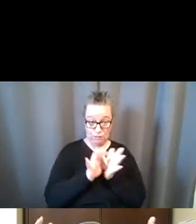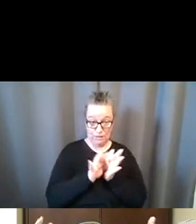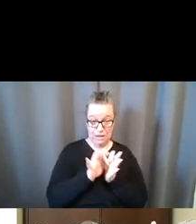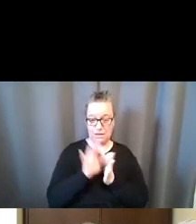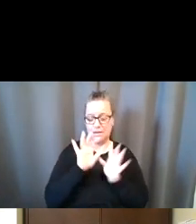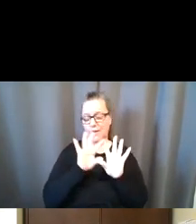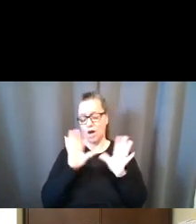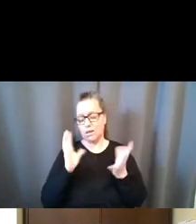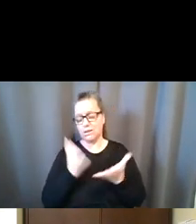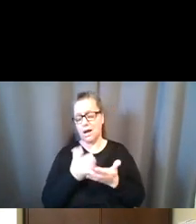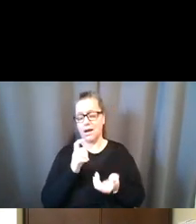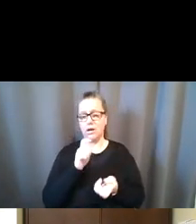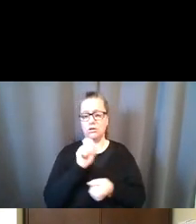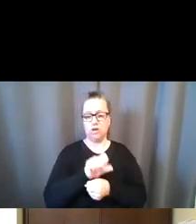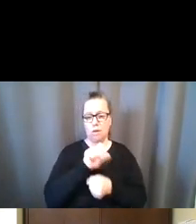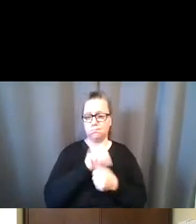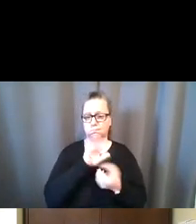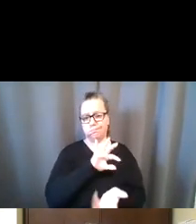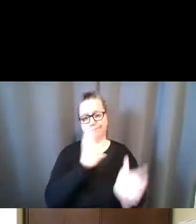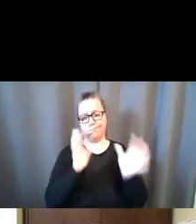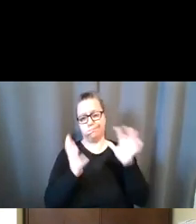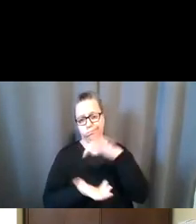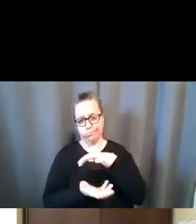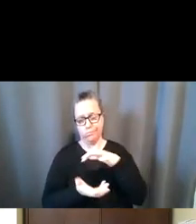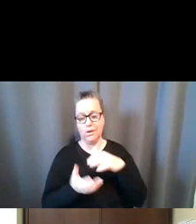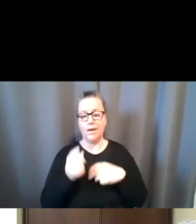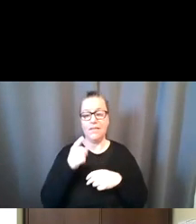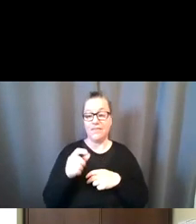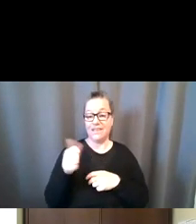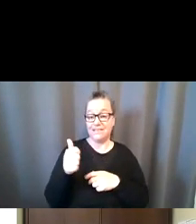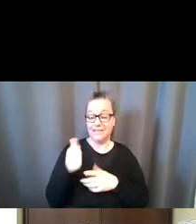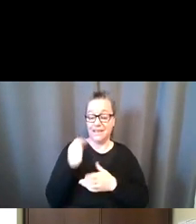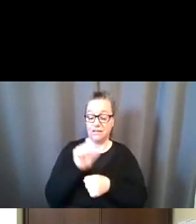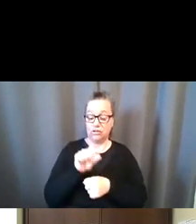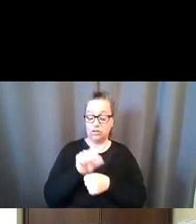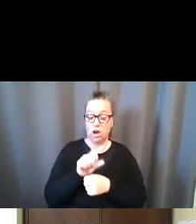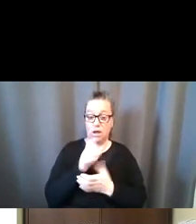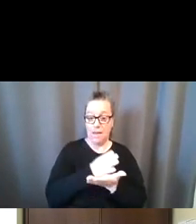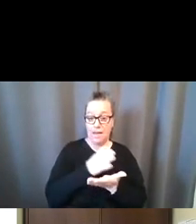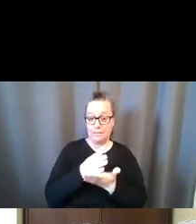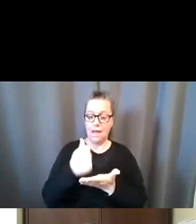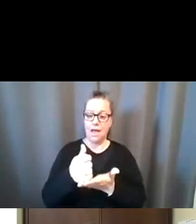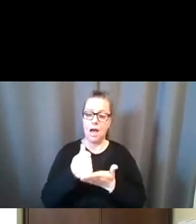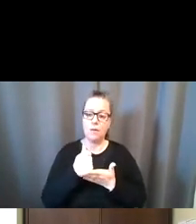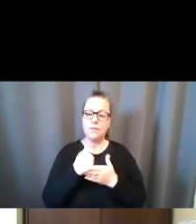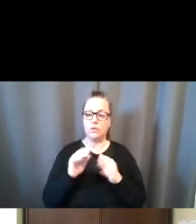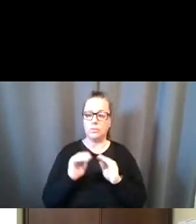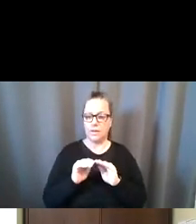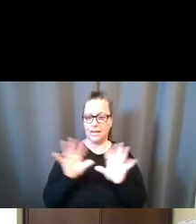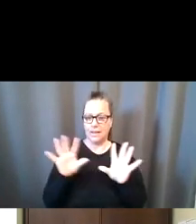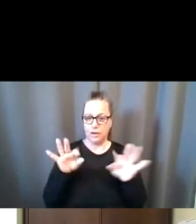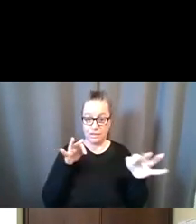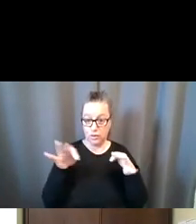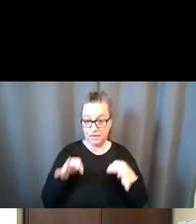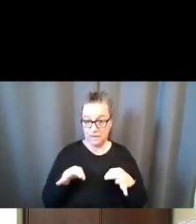entire job is flipped over on its head. These 10 job aspects help us to bring clarity to the definition of change